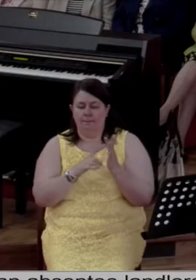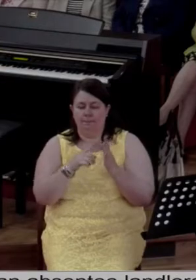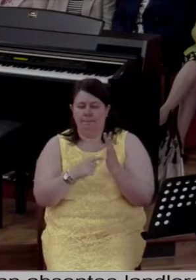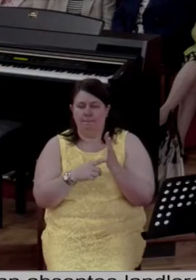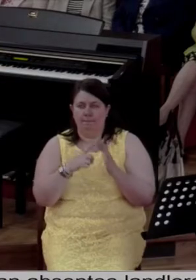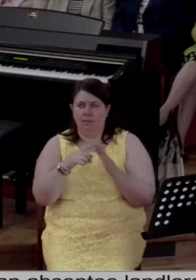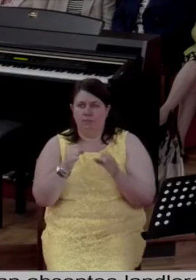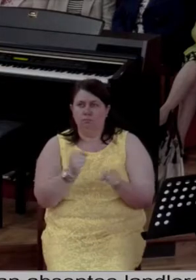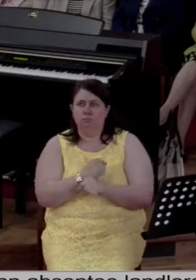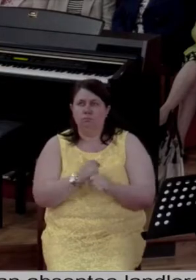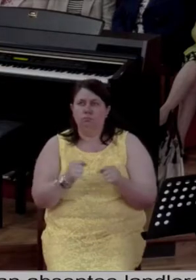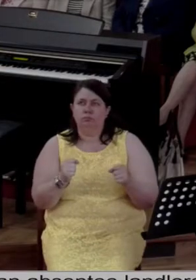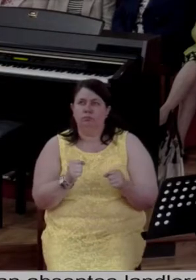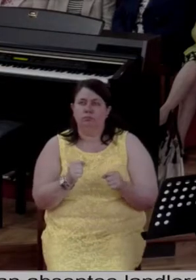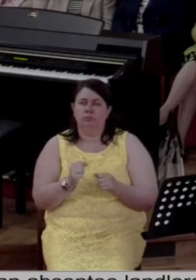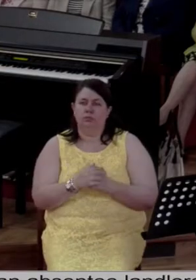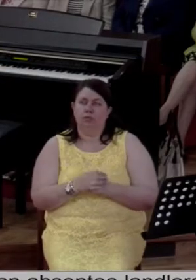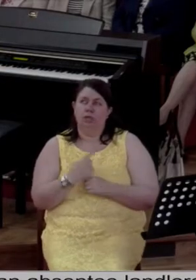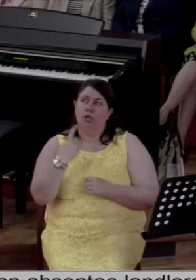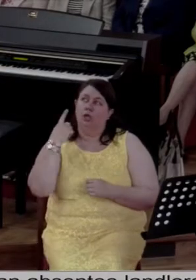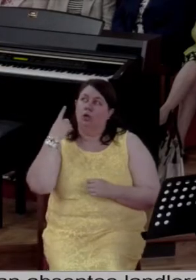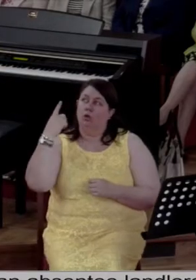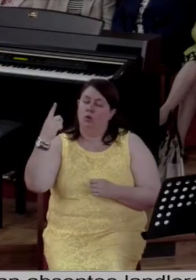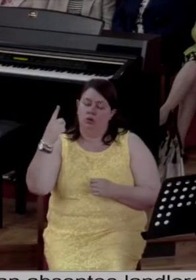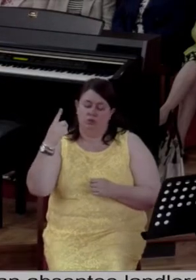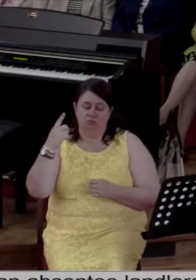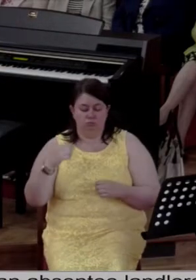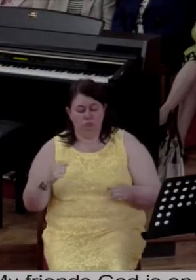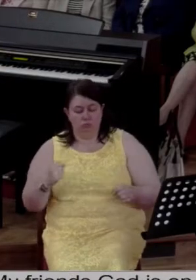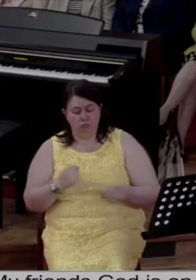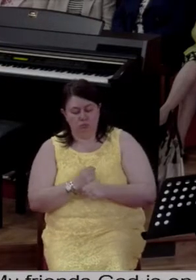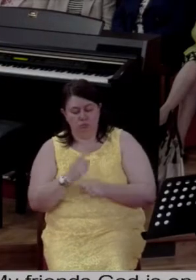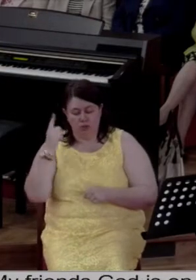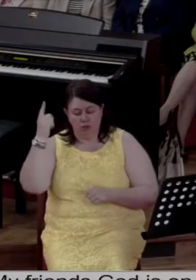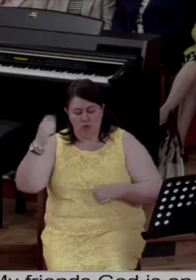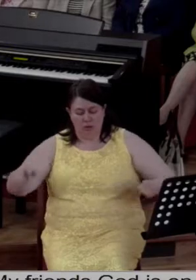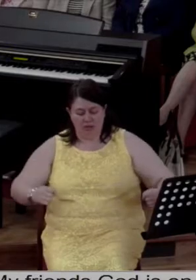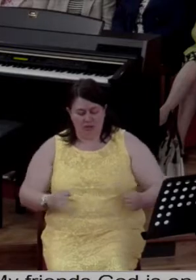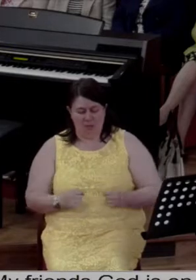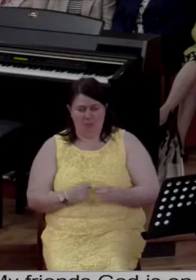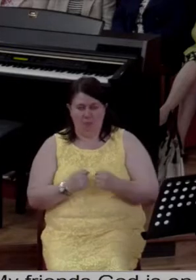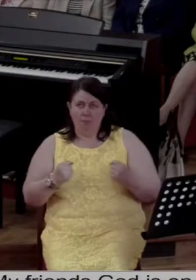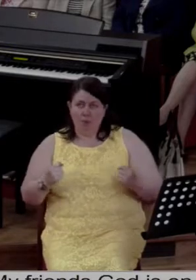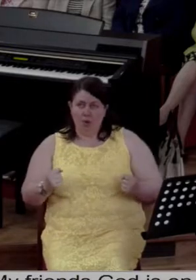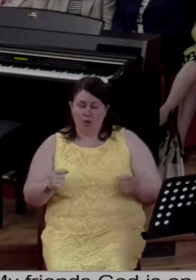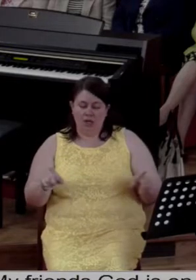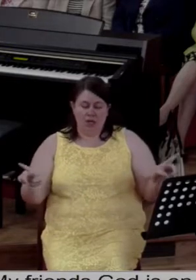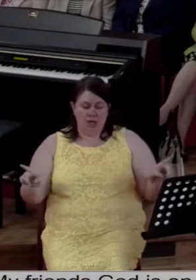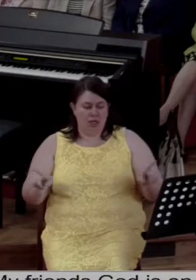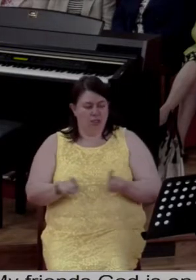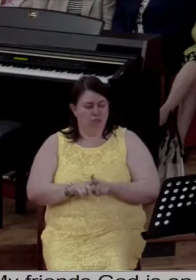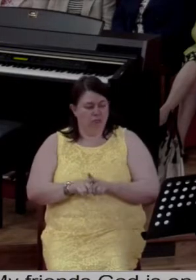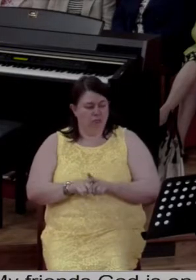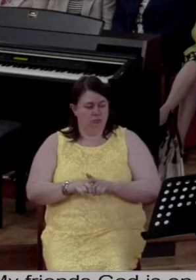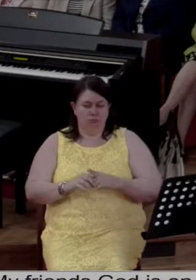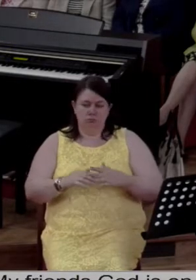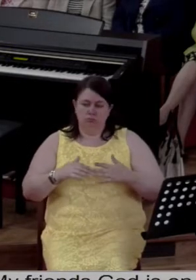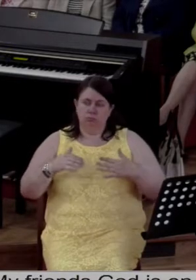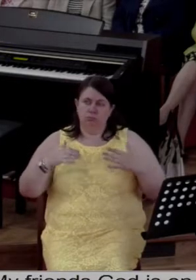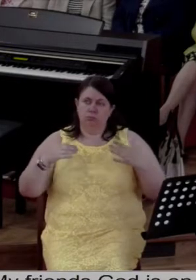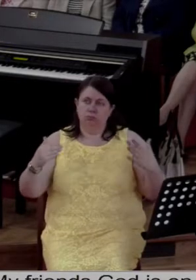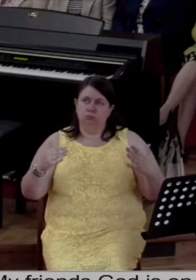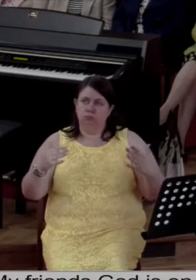word. God's ability, God's power is like dynamite. In fact, it is